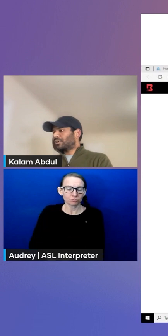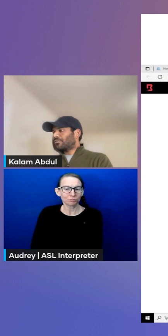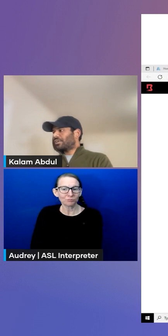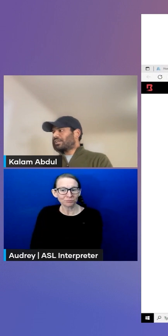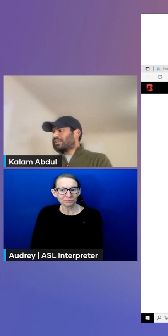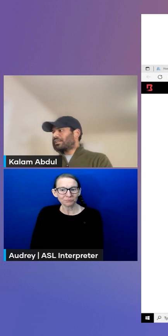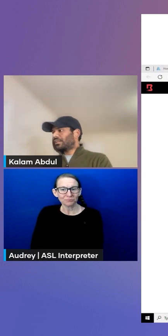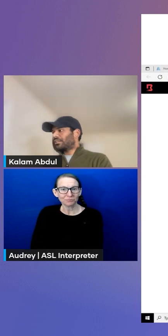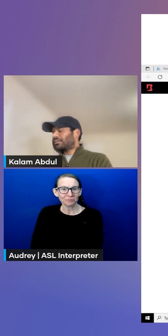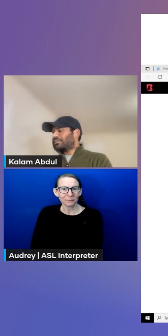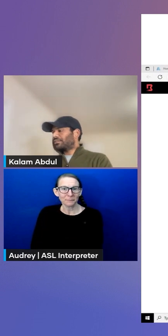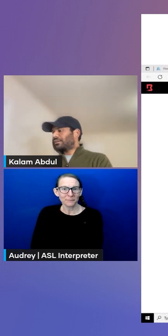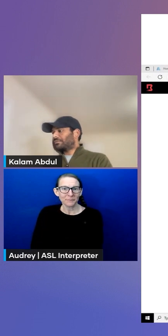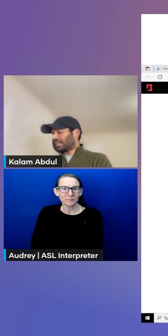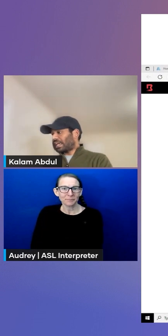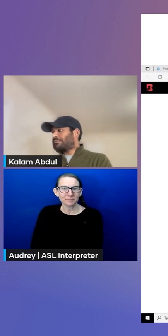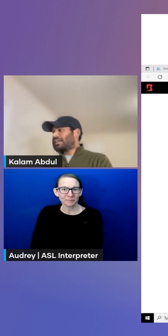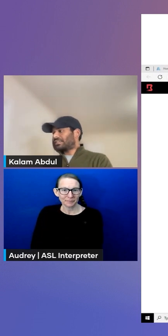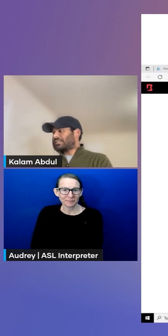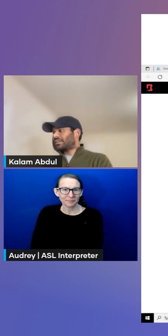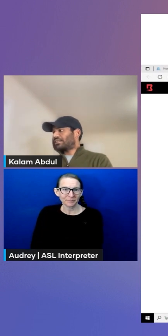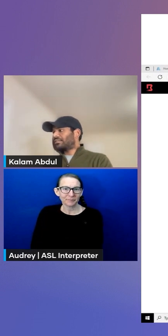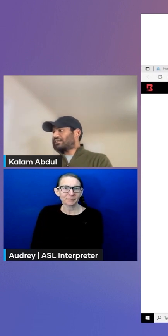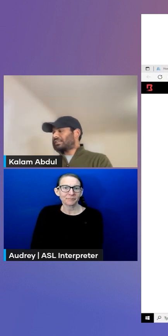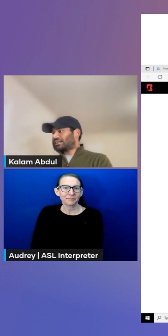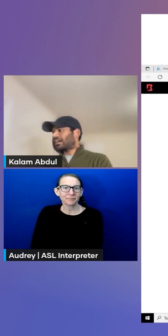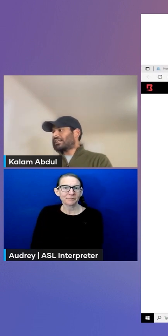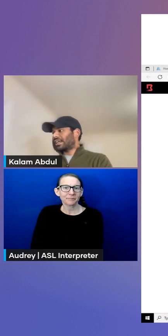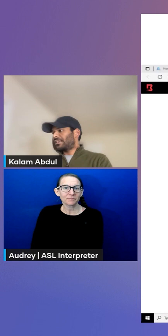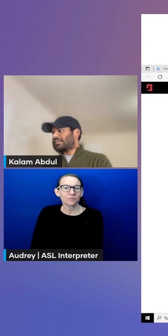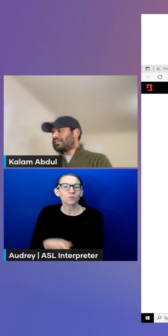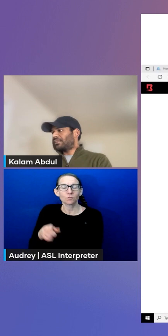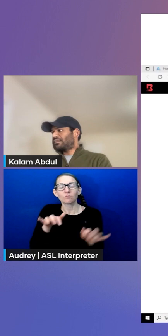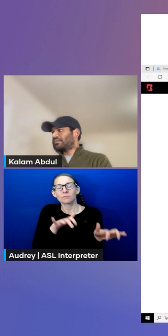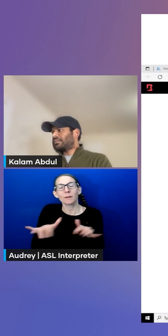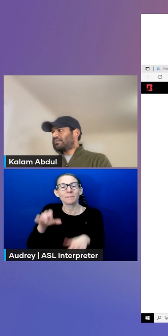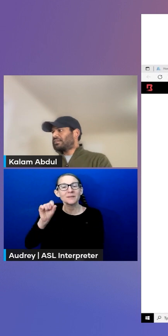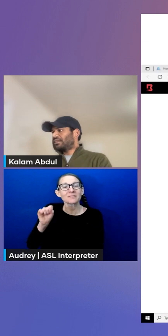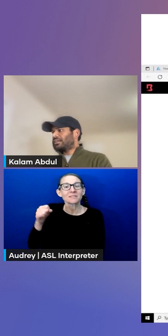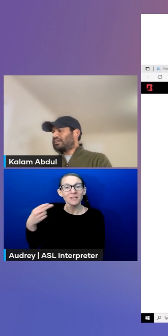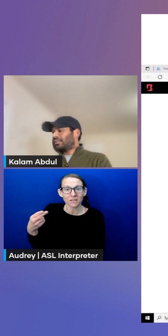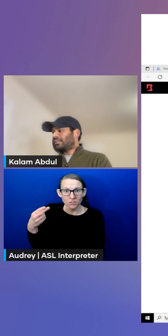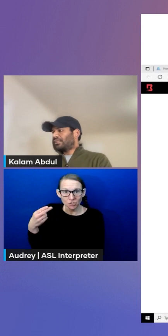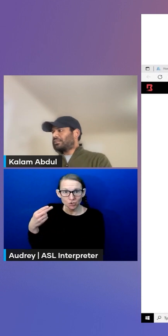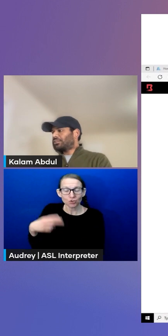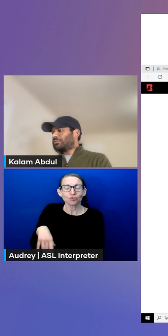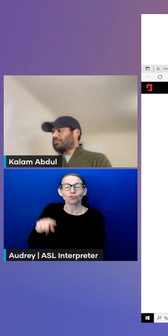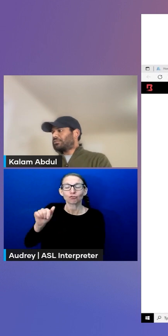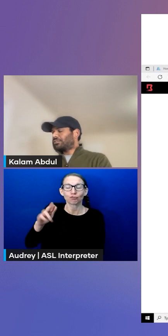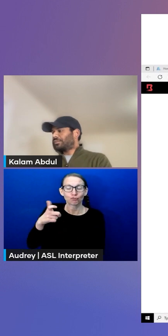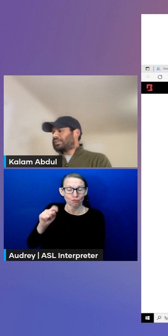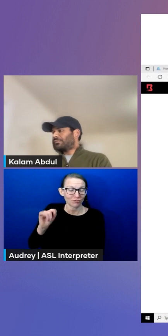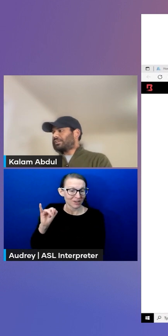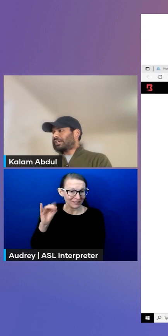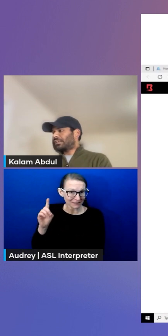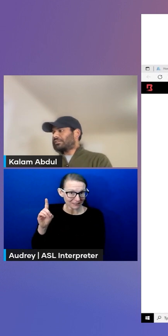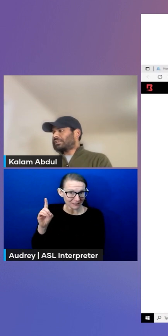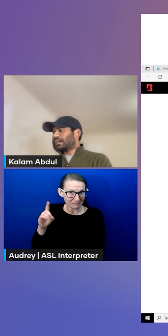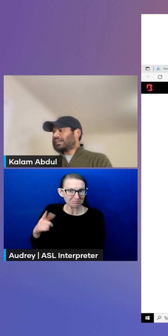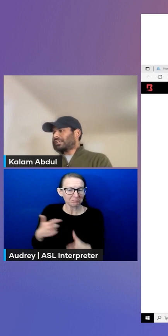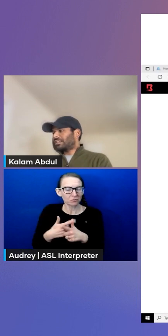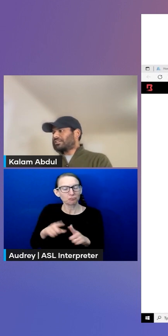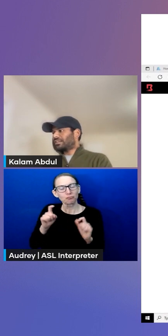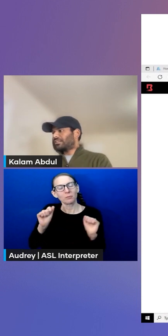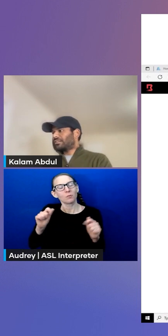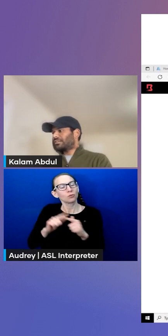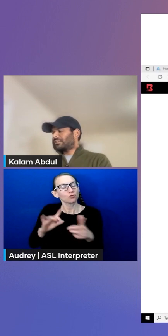So boundary connect and then type SSH and the target ID, and then you should be able to connect to the